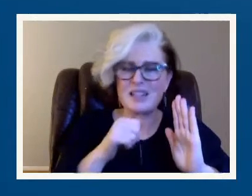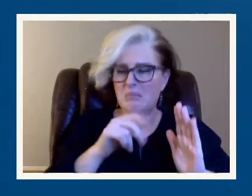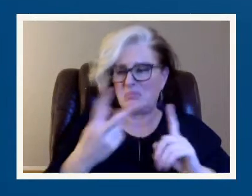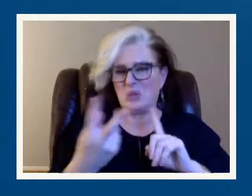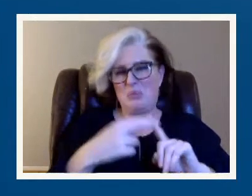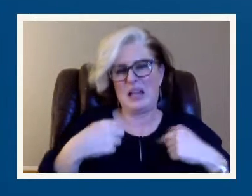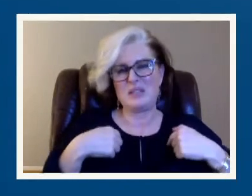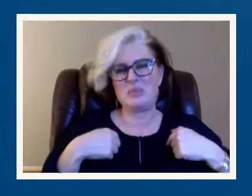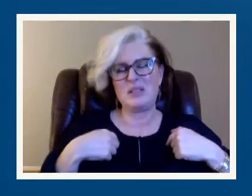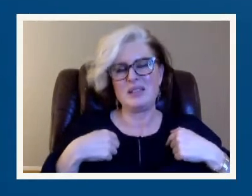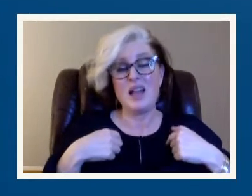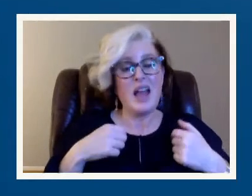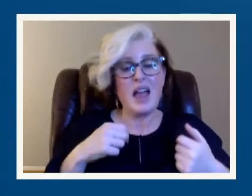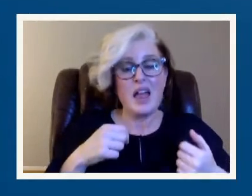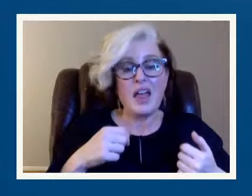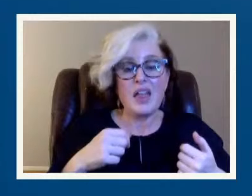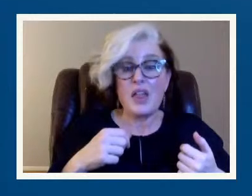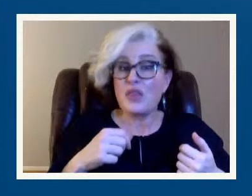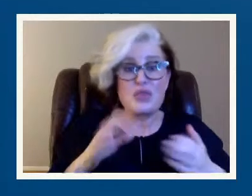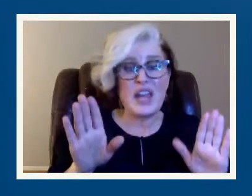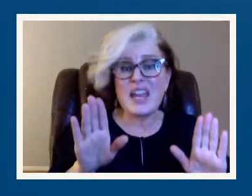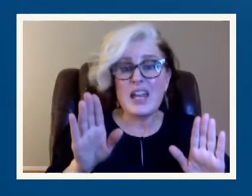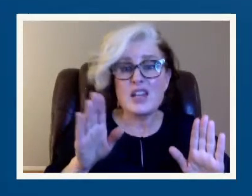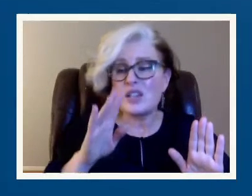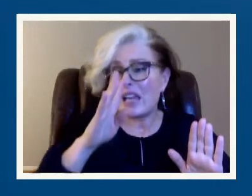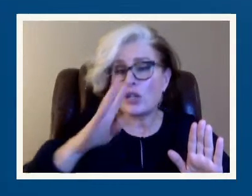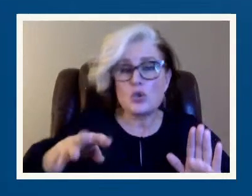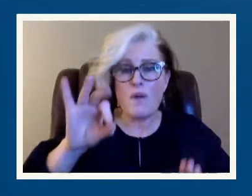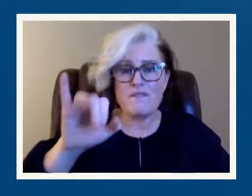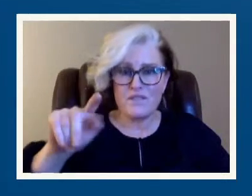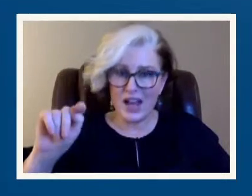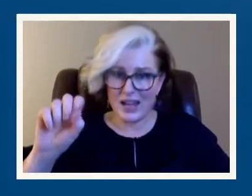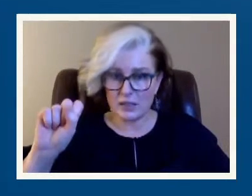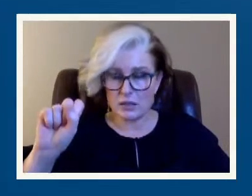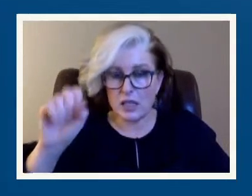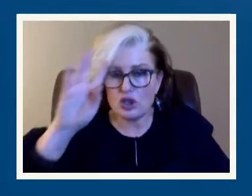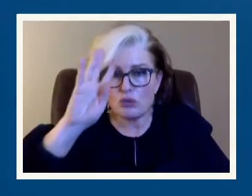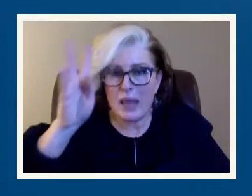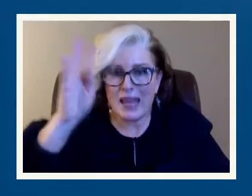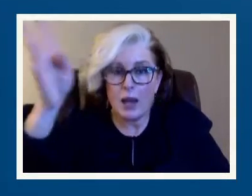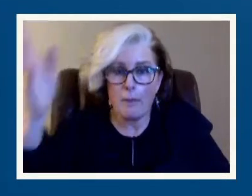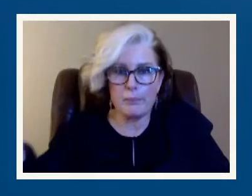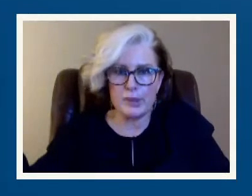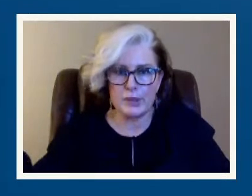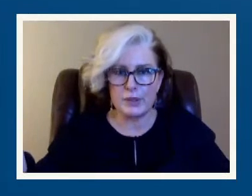They're not even pretending that facts apply anymore. They just make stuff up.